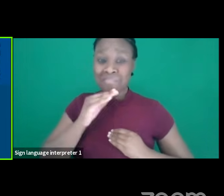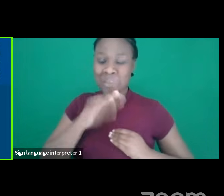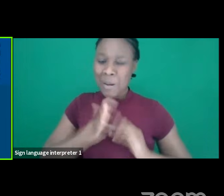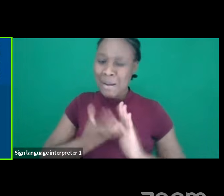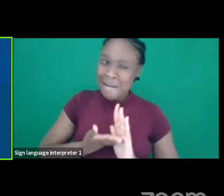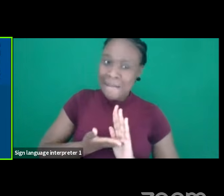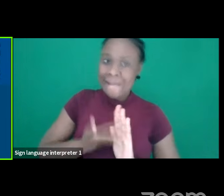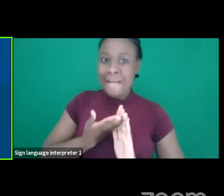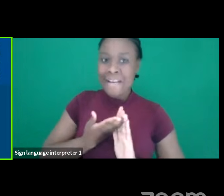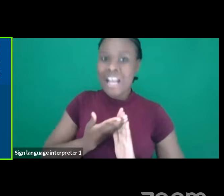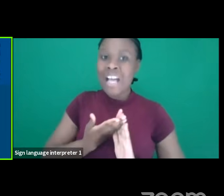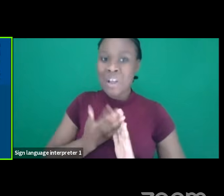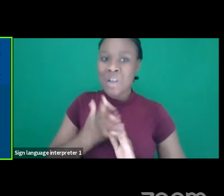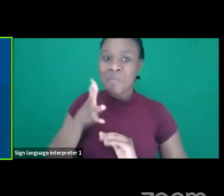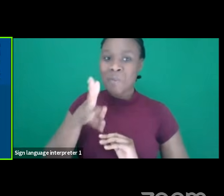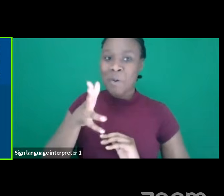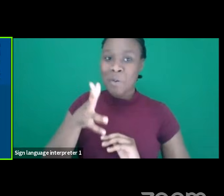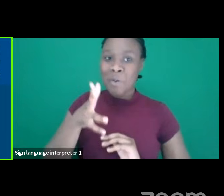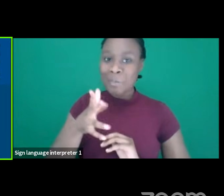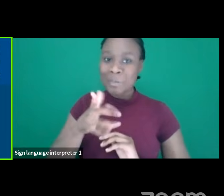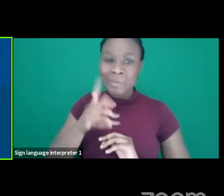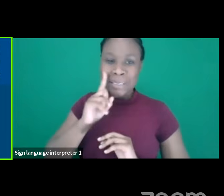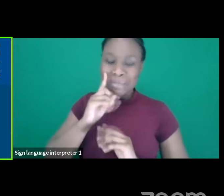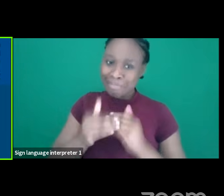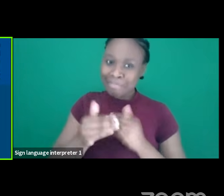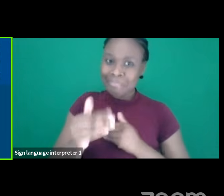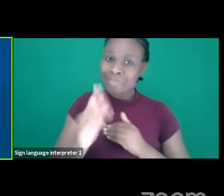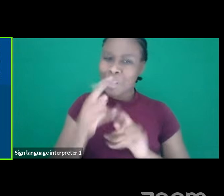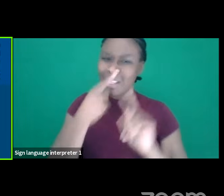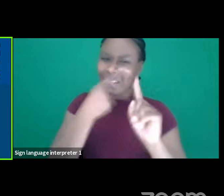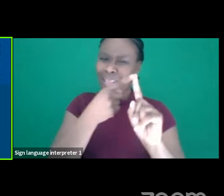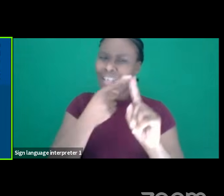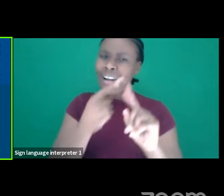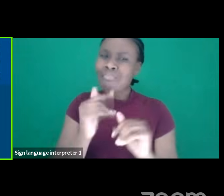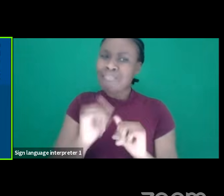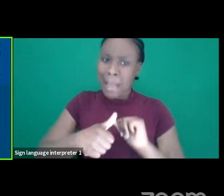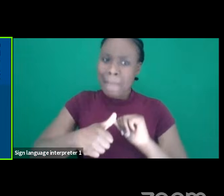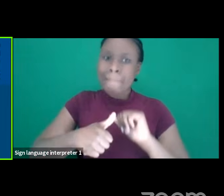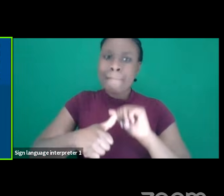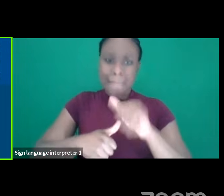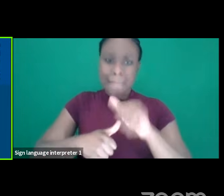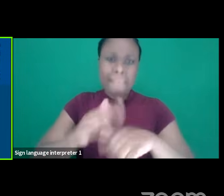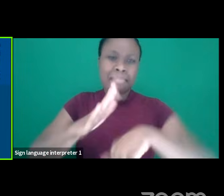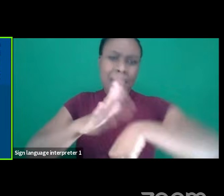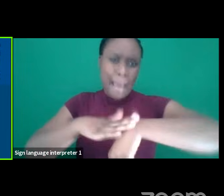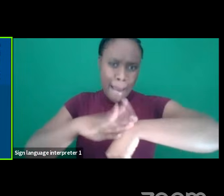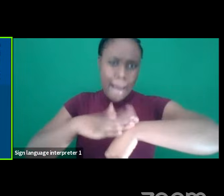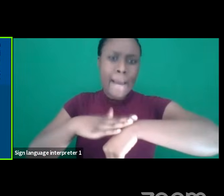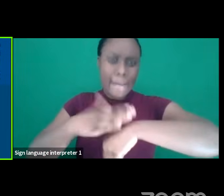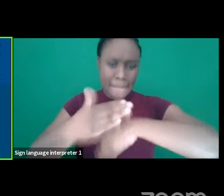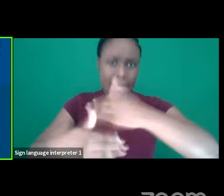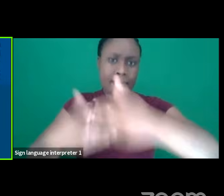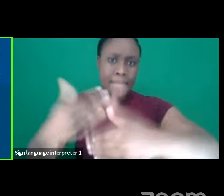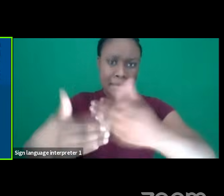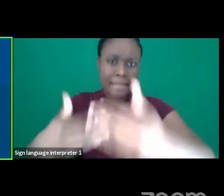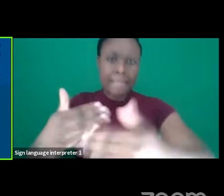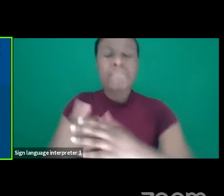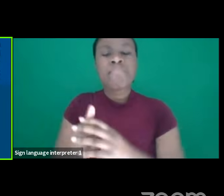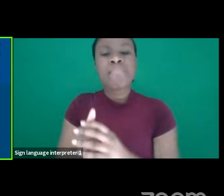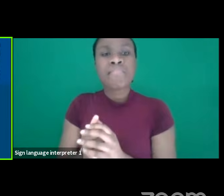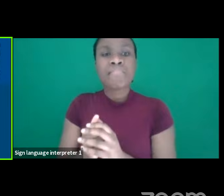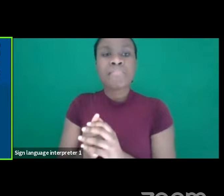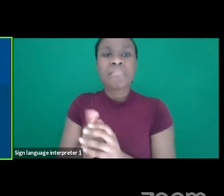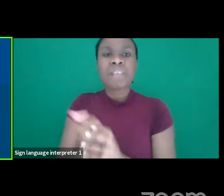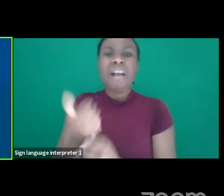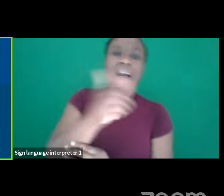any changes. And we will get there over time. And the rest of those that received the auto-assessments